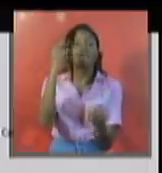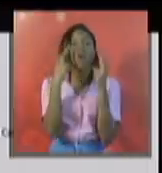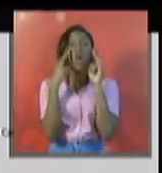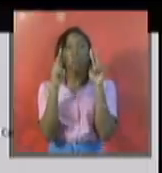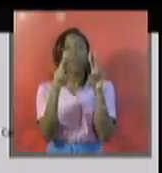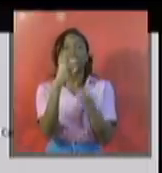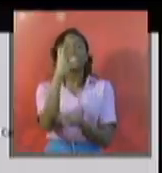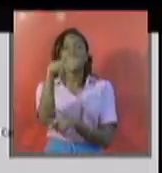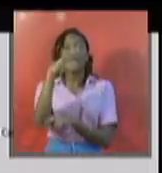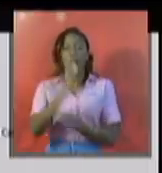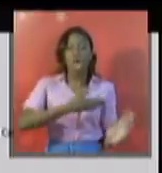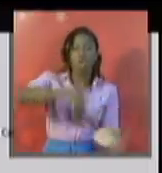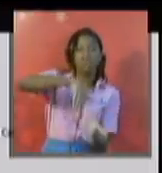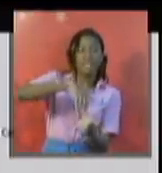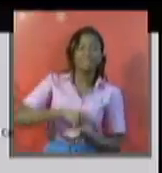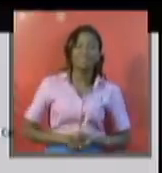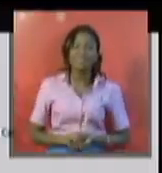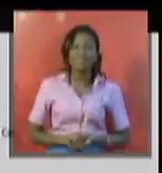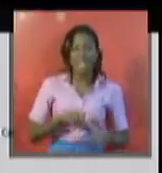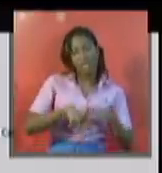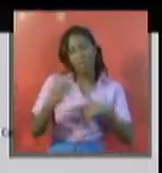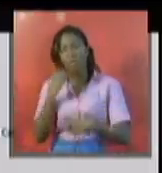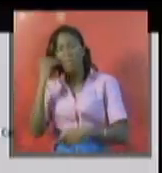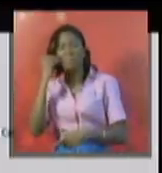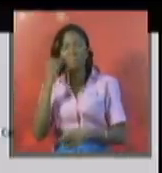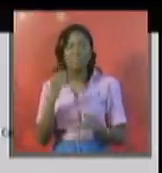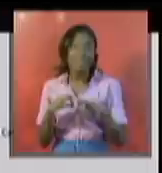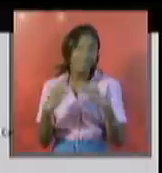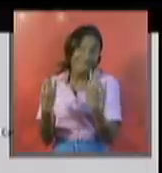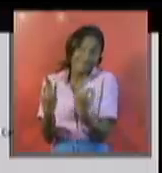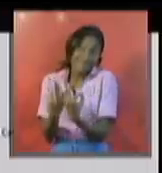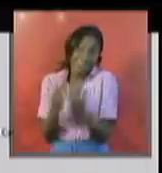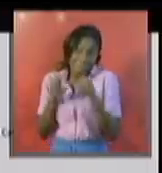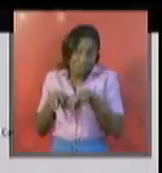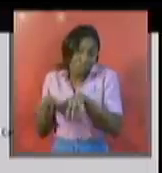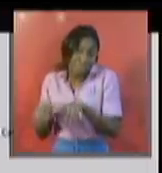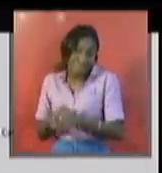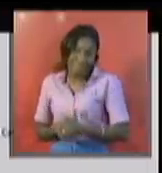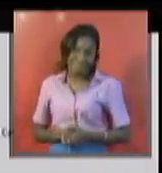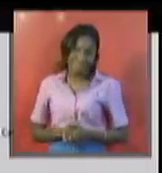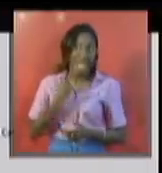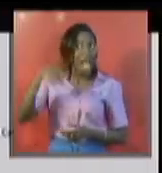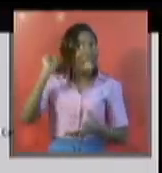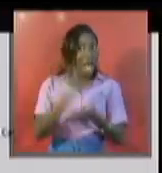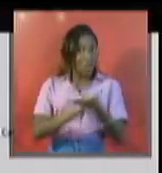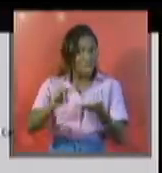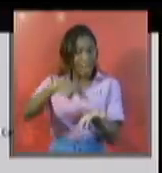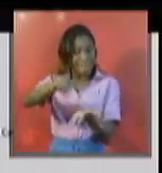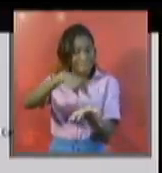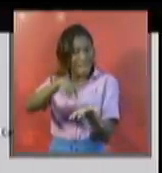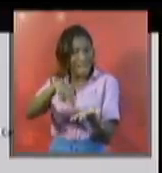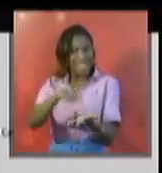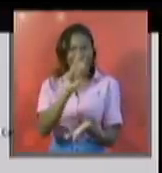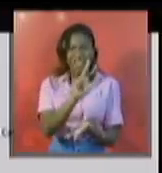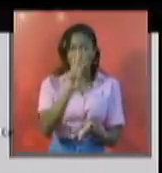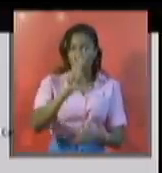risk. The party that the police had to shut down last week with 32 people, you are